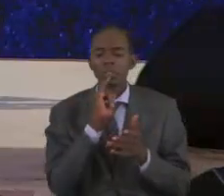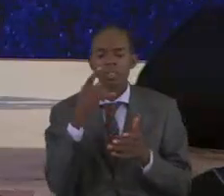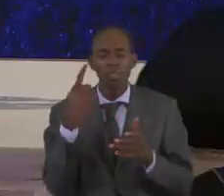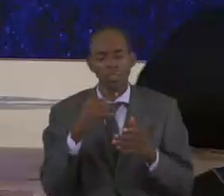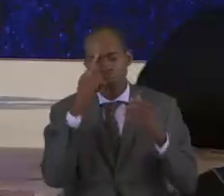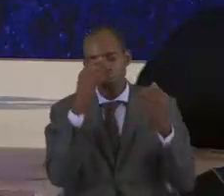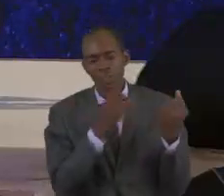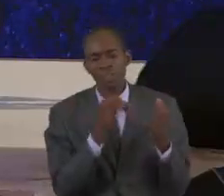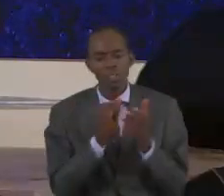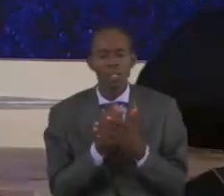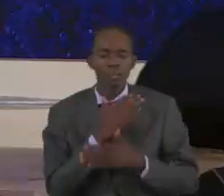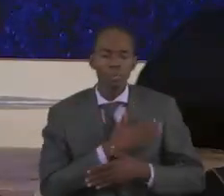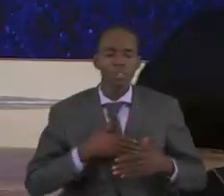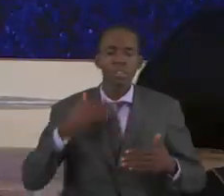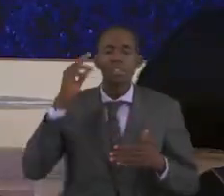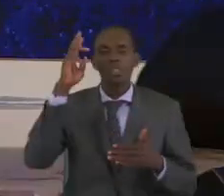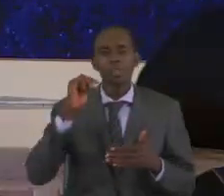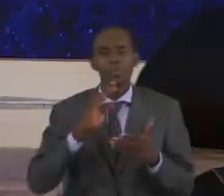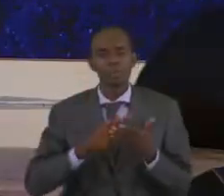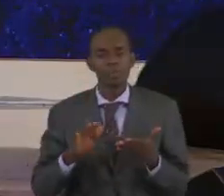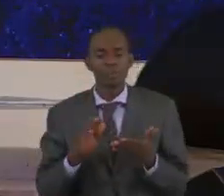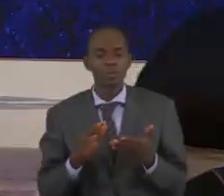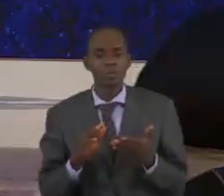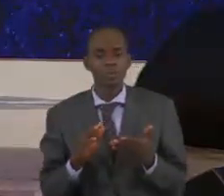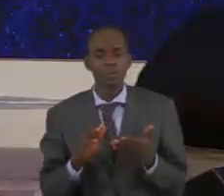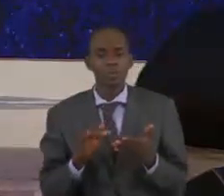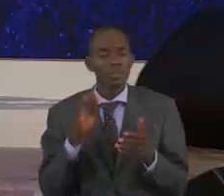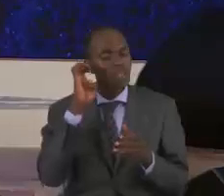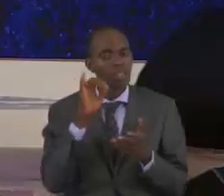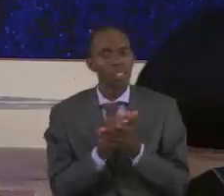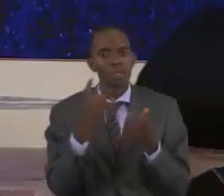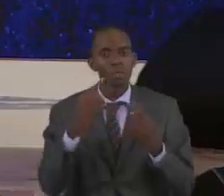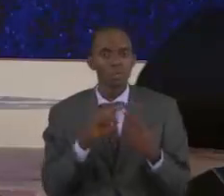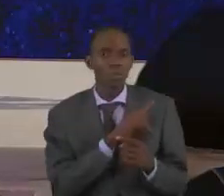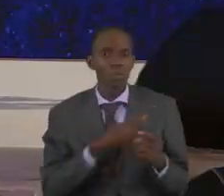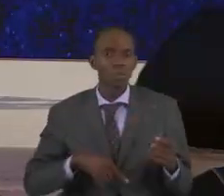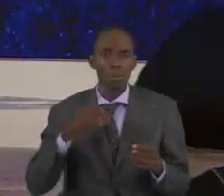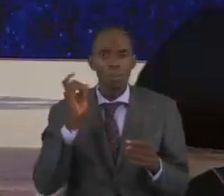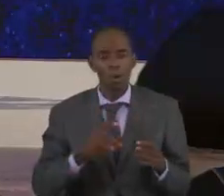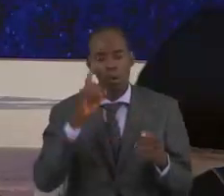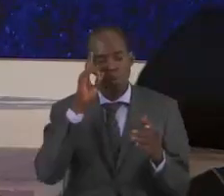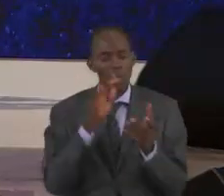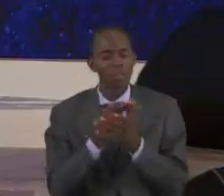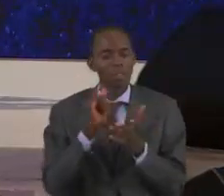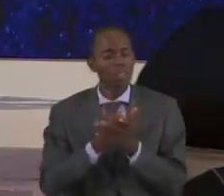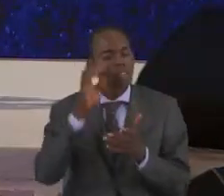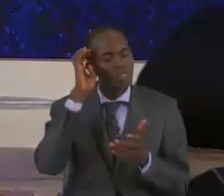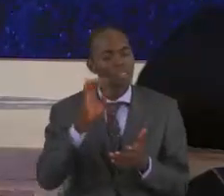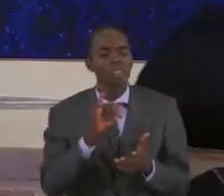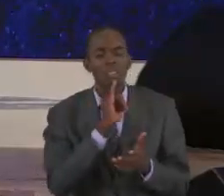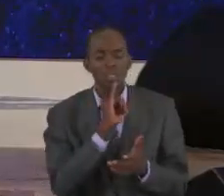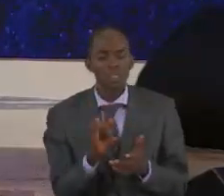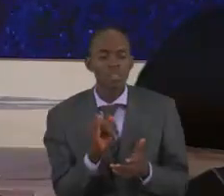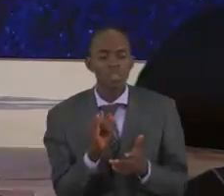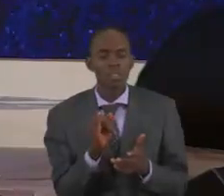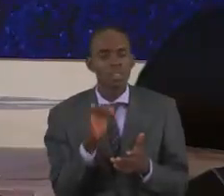that pleases him. For he that cometh to God must believe that he is. He's there, he's